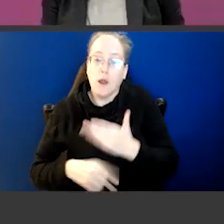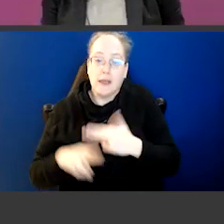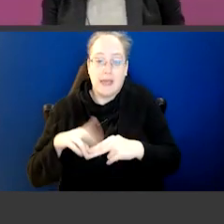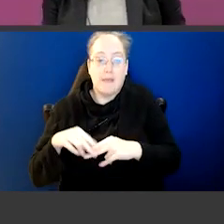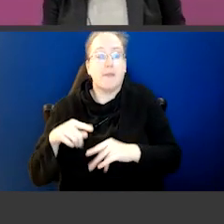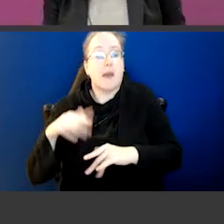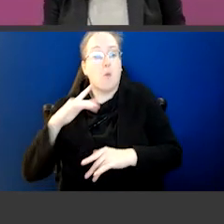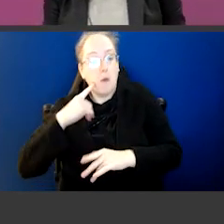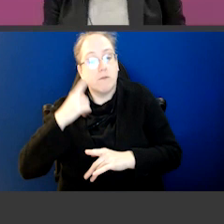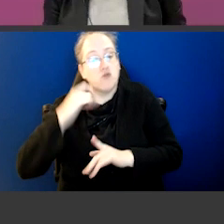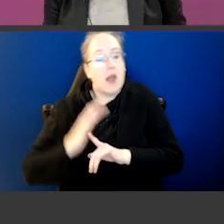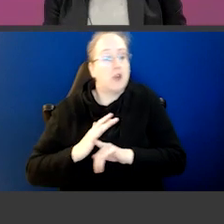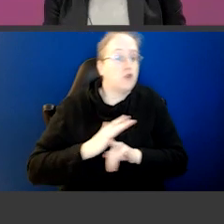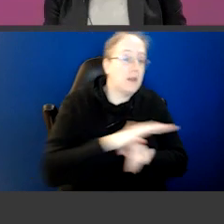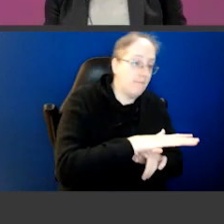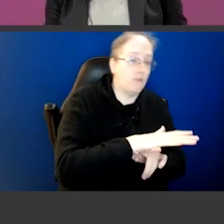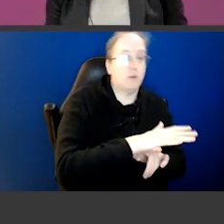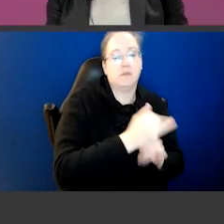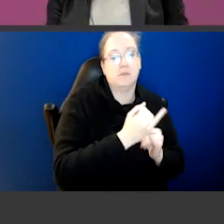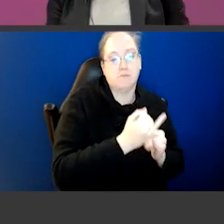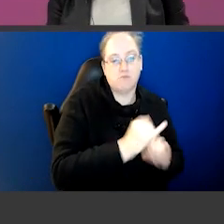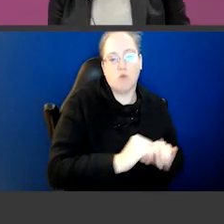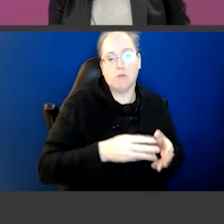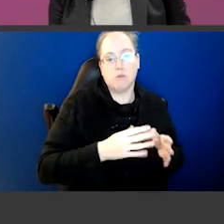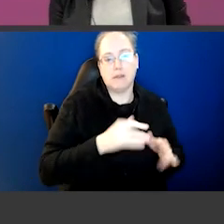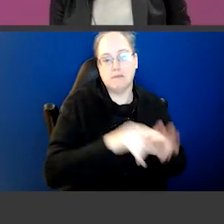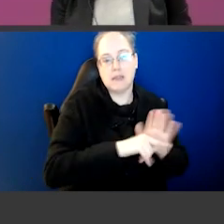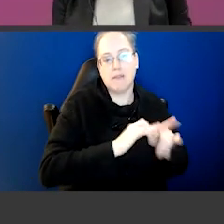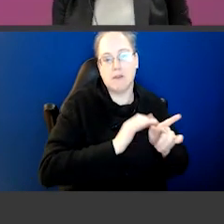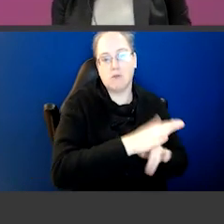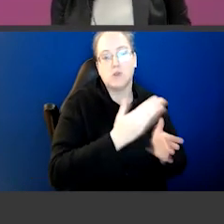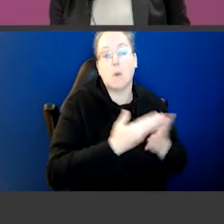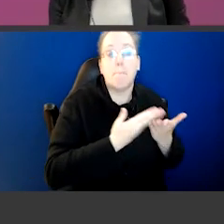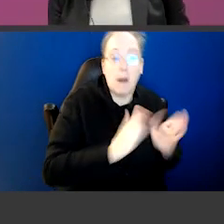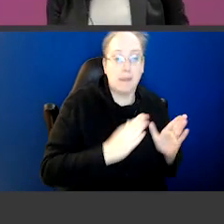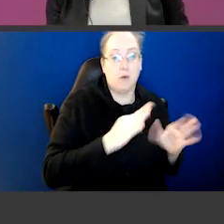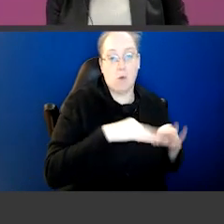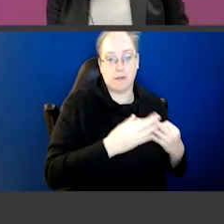adversely influence the honest performance of public officers or bodies in Victoria.